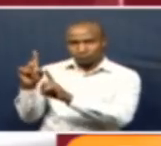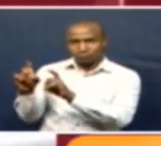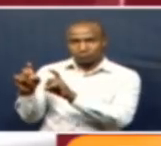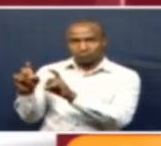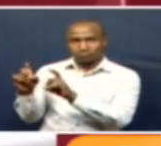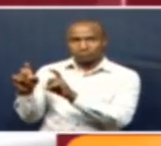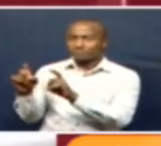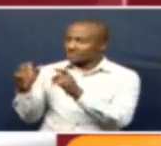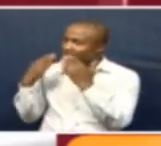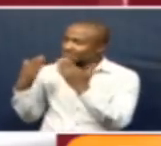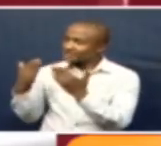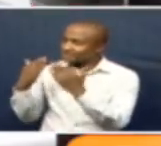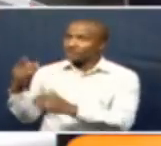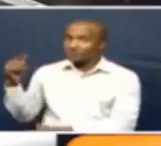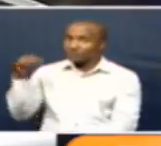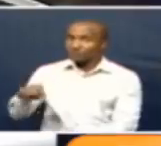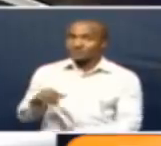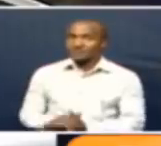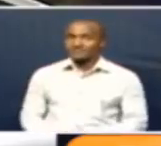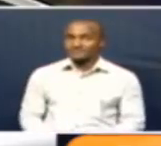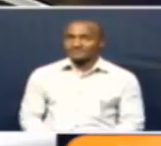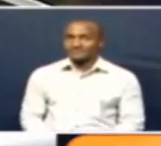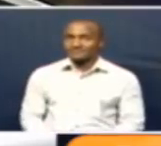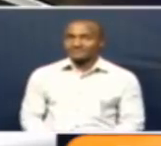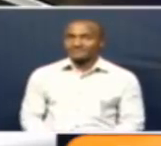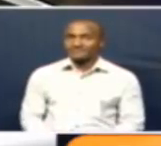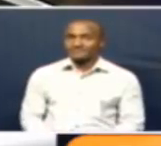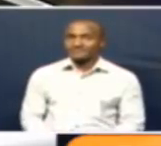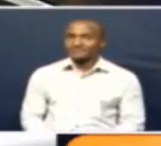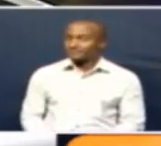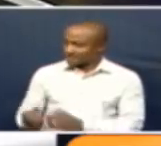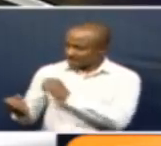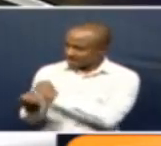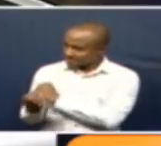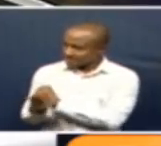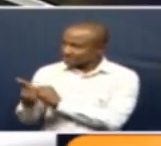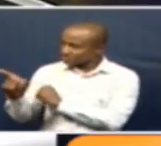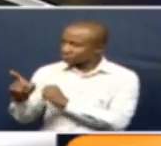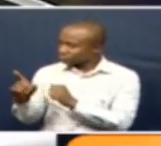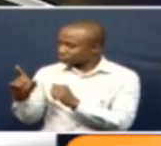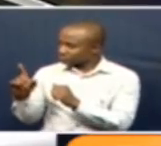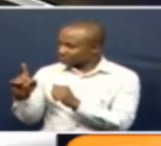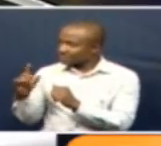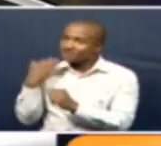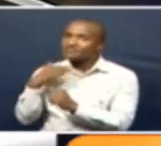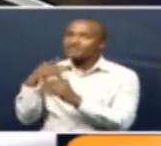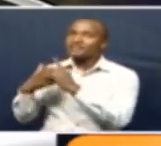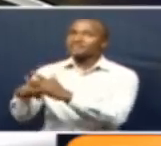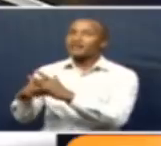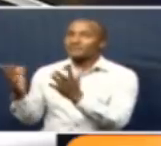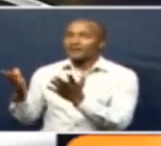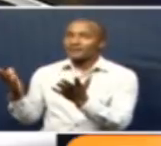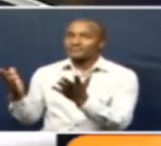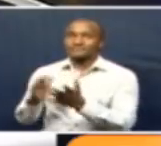sana, Pastor Wanjiko, kwa kuwa na sisi studio. Tueleze kuhusu tukio lako la kwanza la uhalifu.